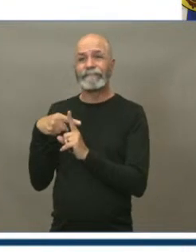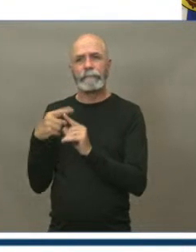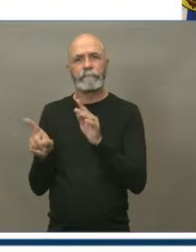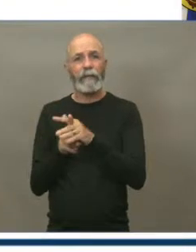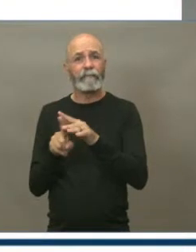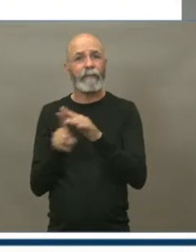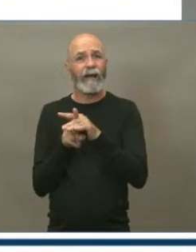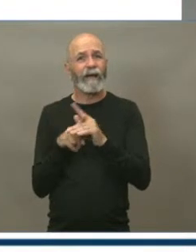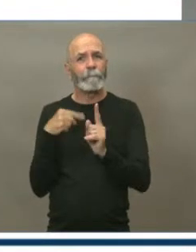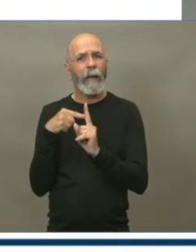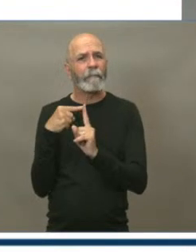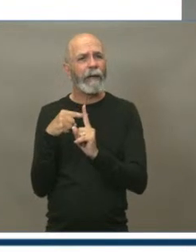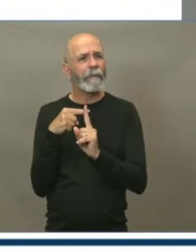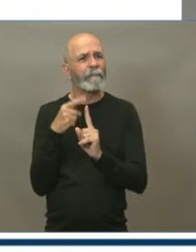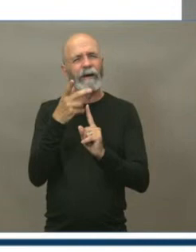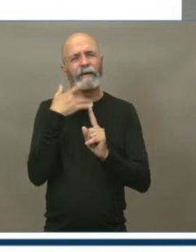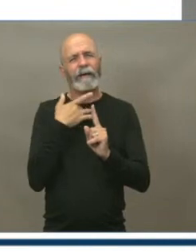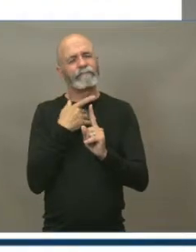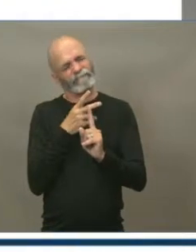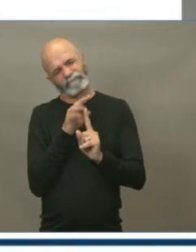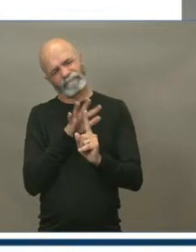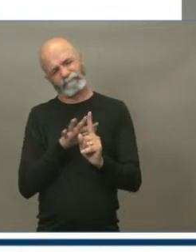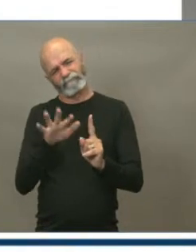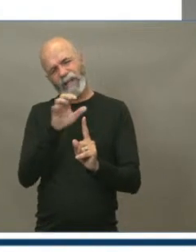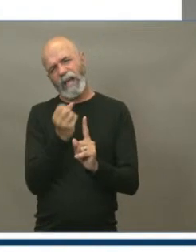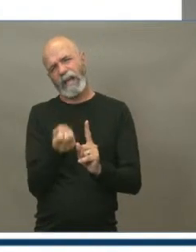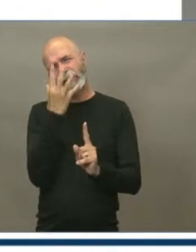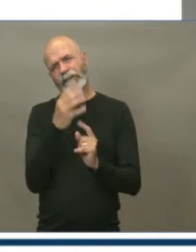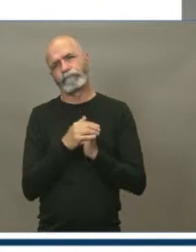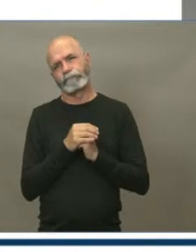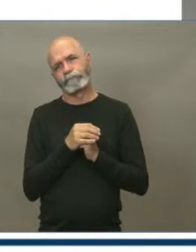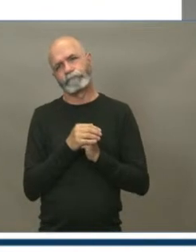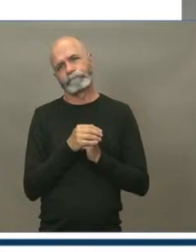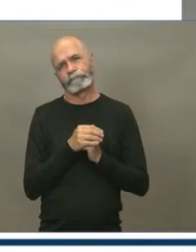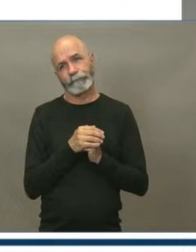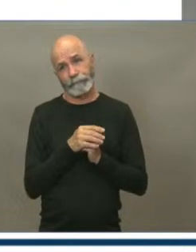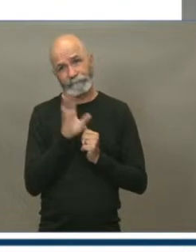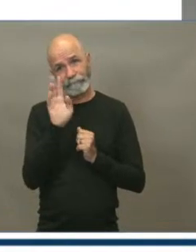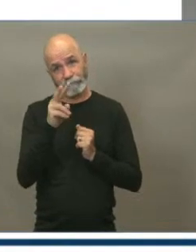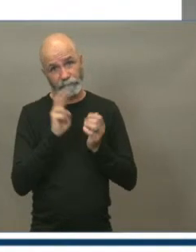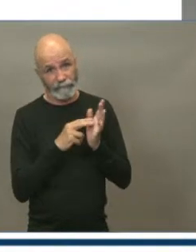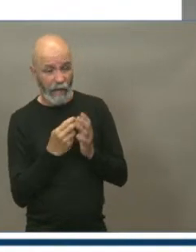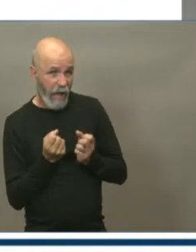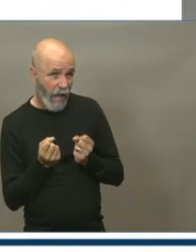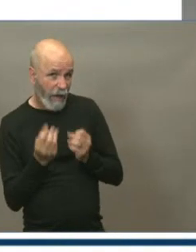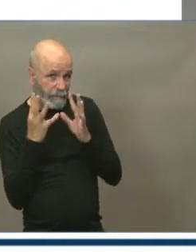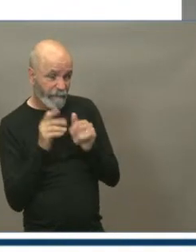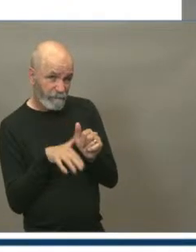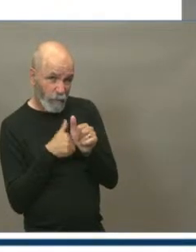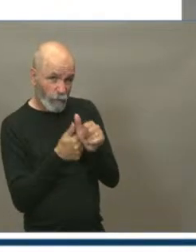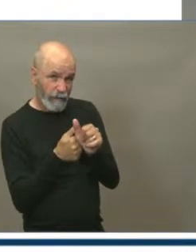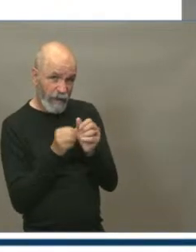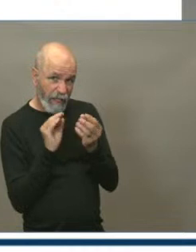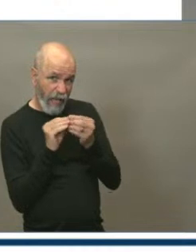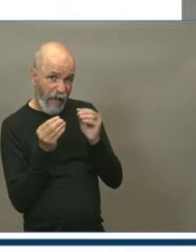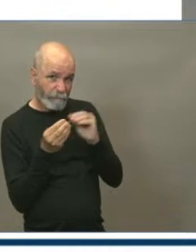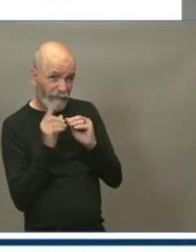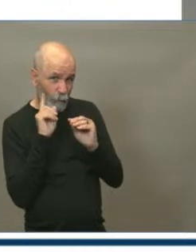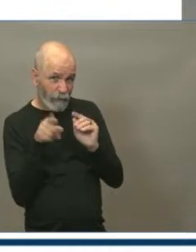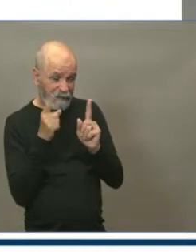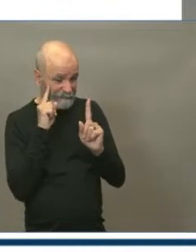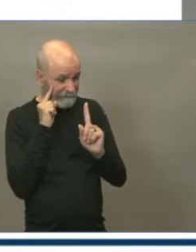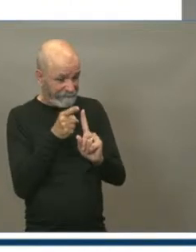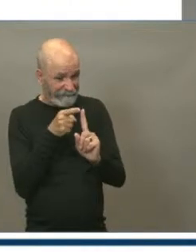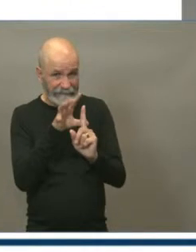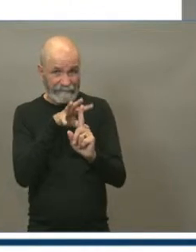as I've said many times, it's not just one indicator, and we're not driven by a single number. We look at the number of the rolling 7-day average